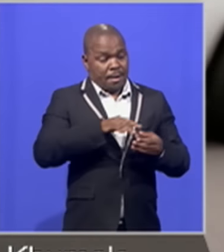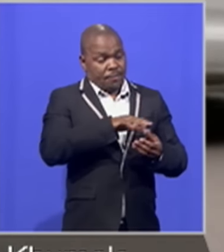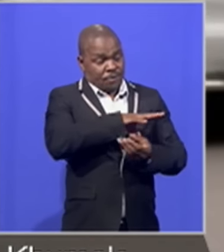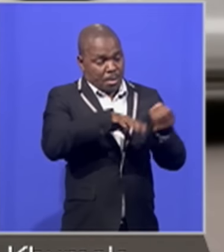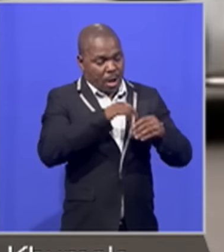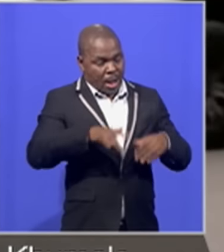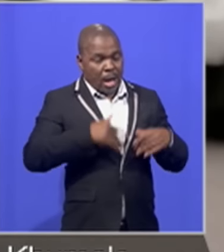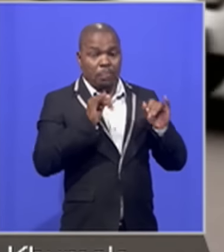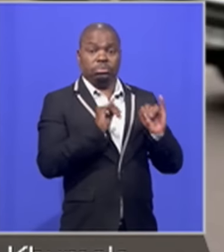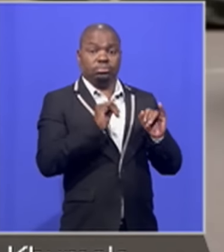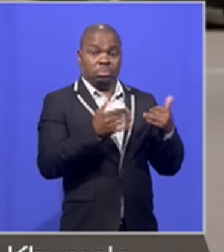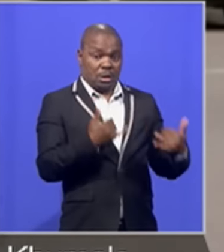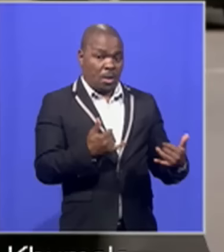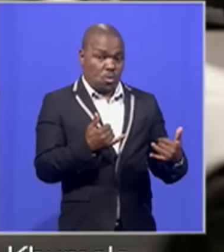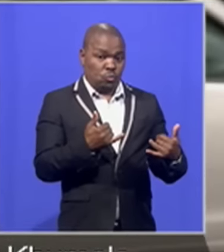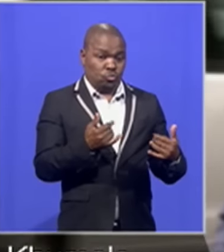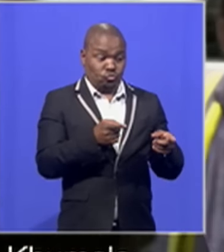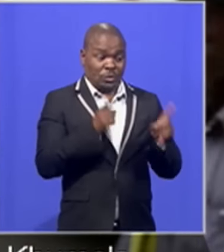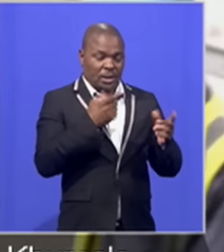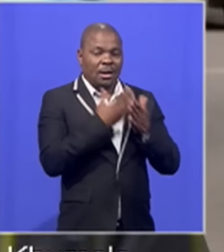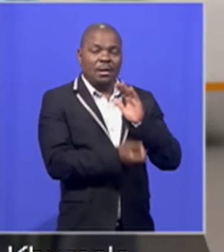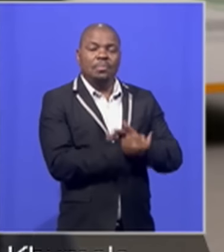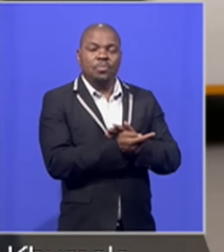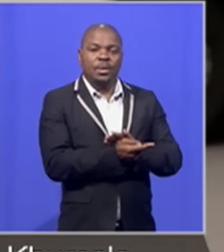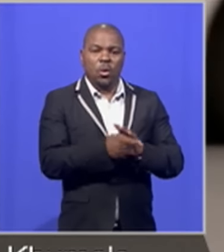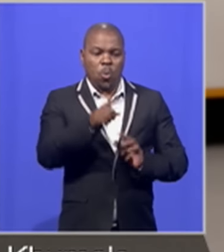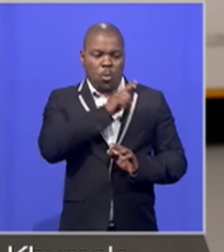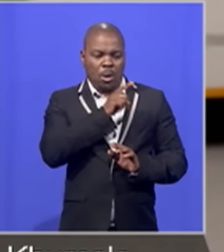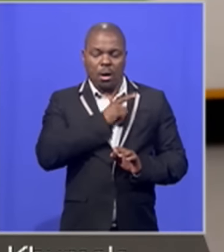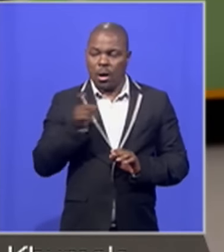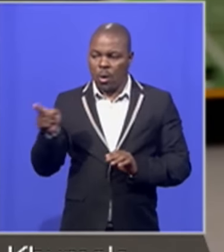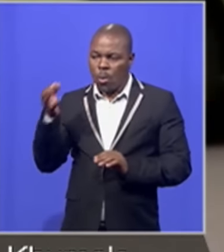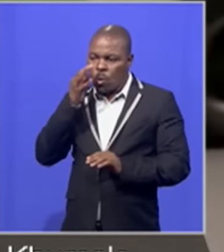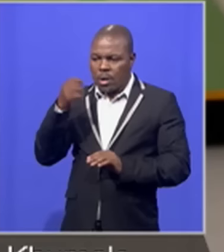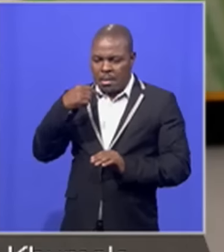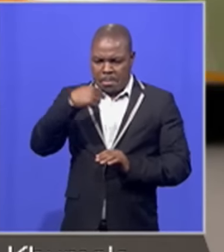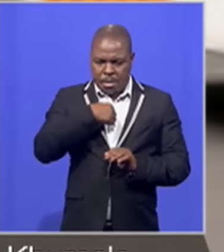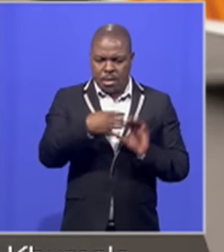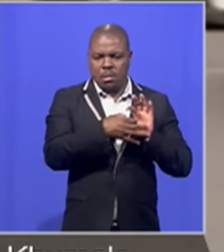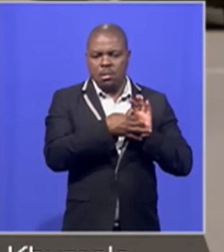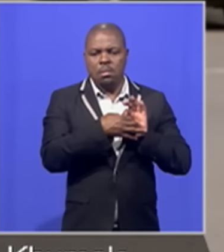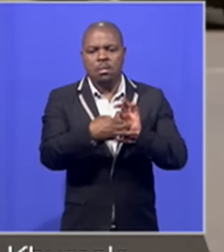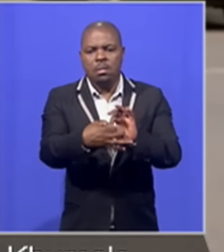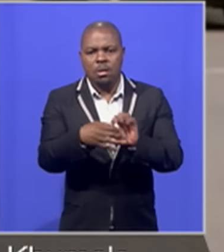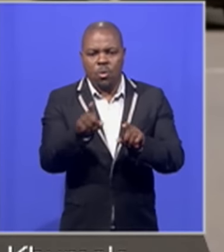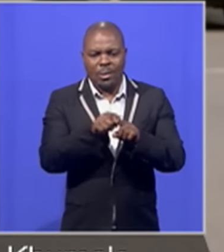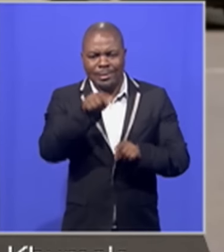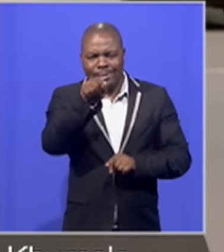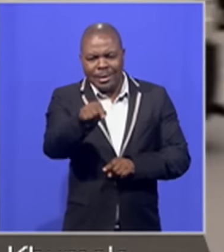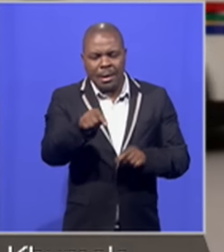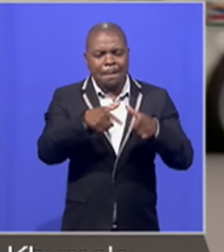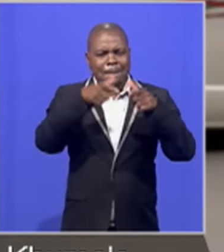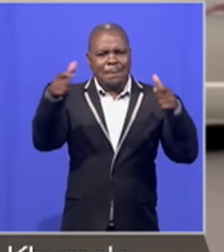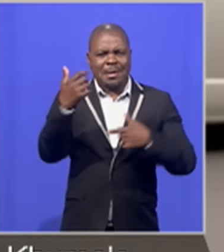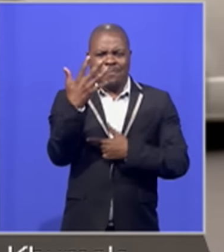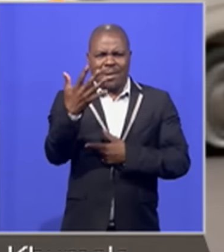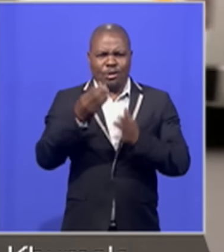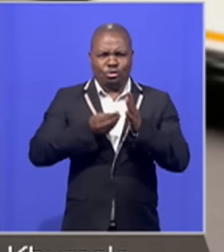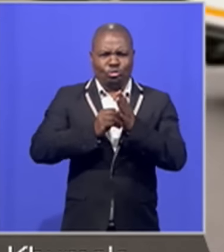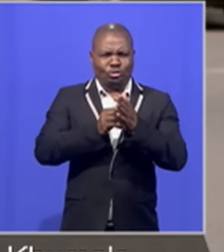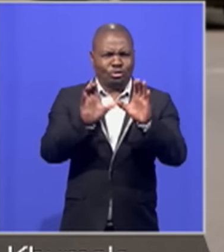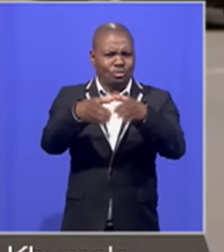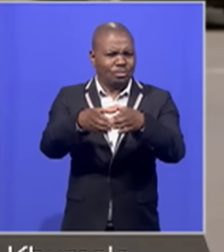It's put my life in danger by mere association and speculation linking me to a Big Five cartel